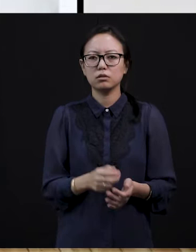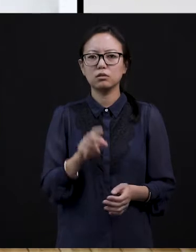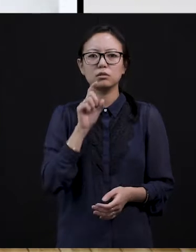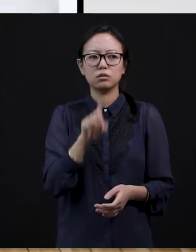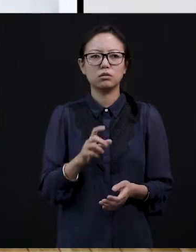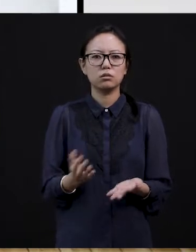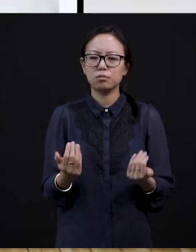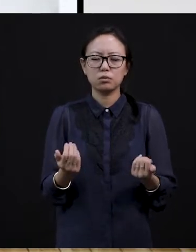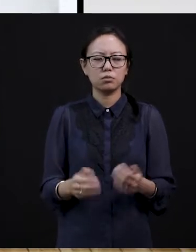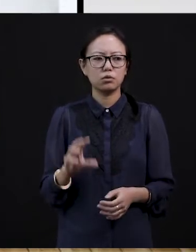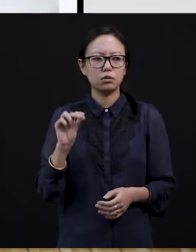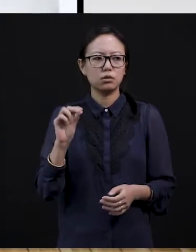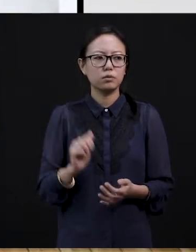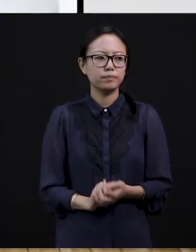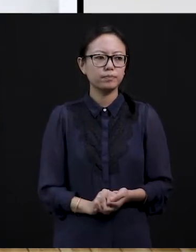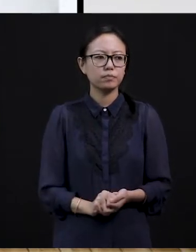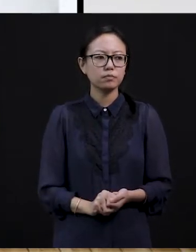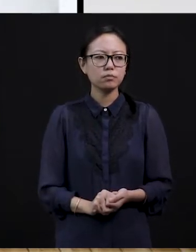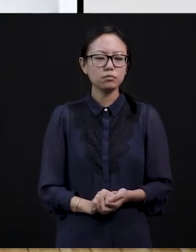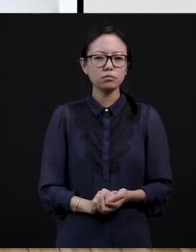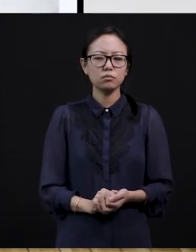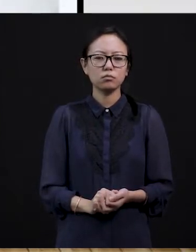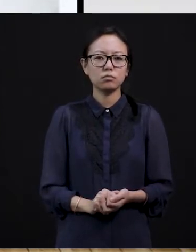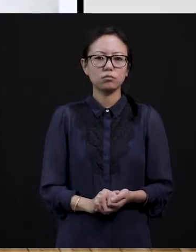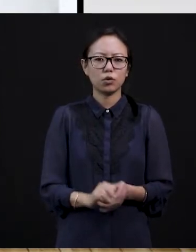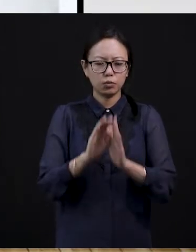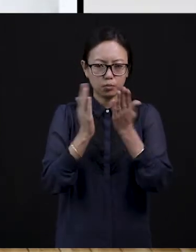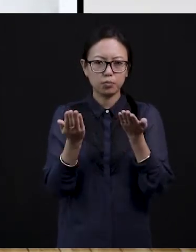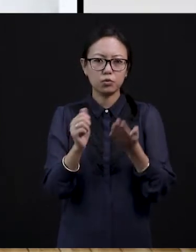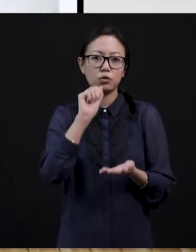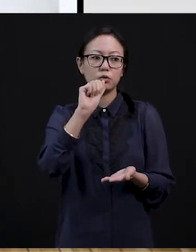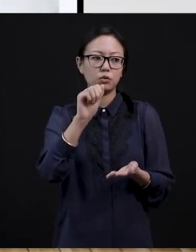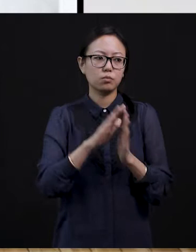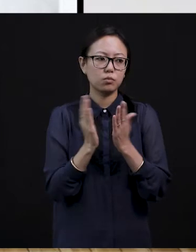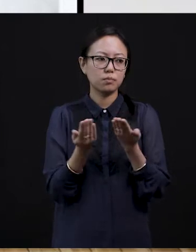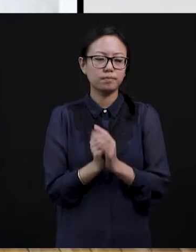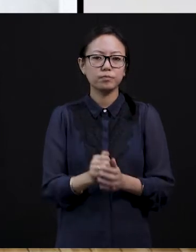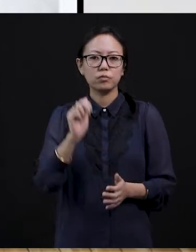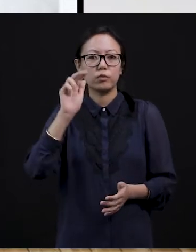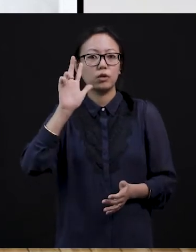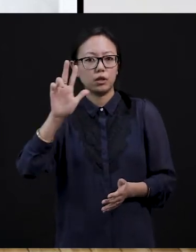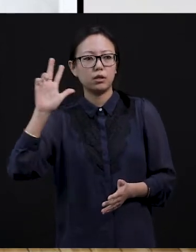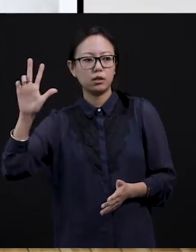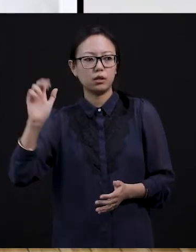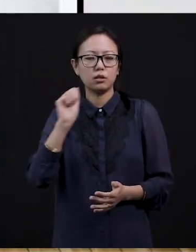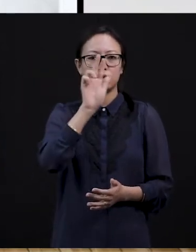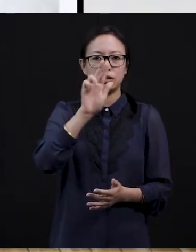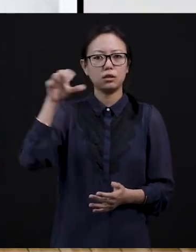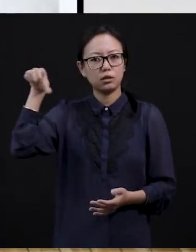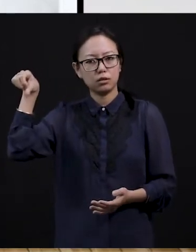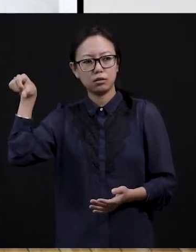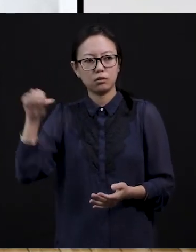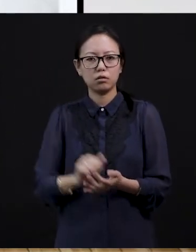and the pages that we are going to be doing today is 88 and 89. So you see this picture and you will